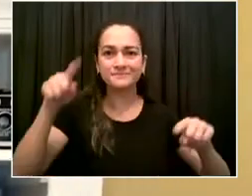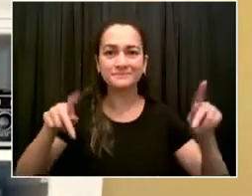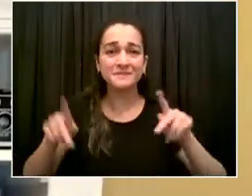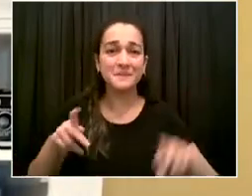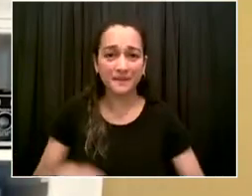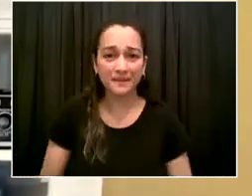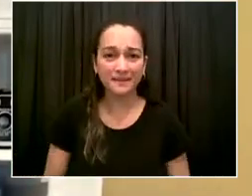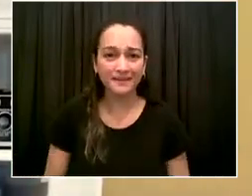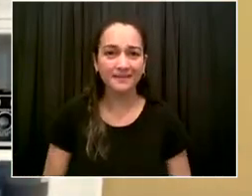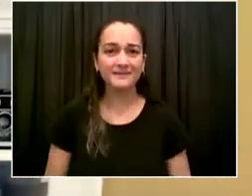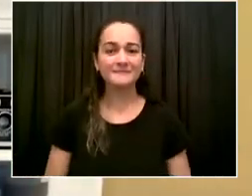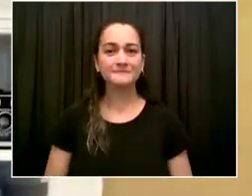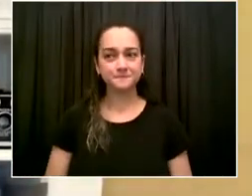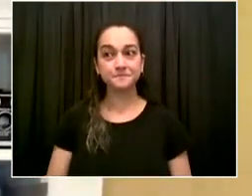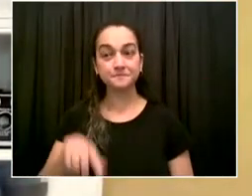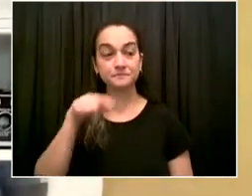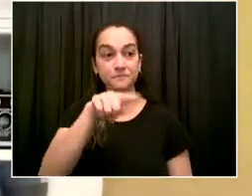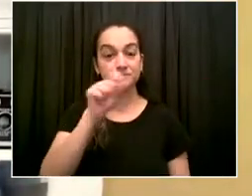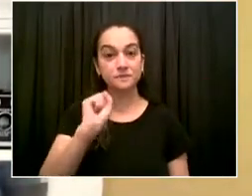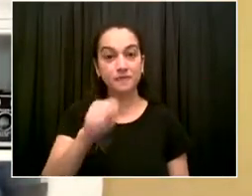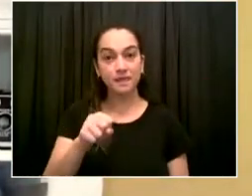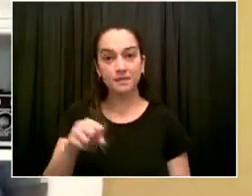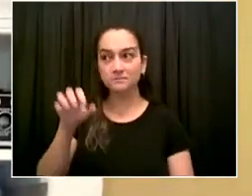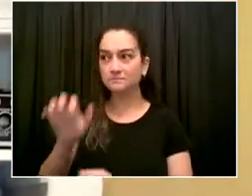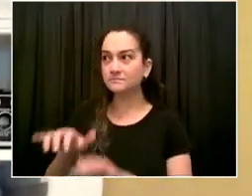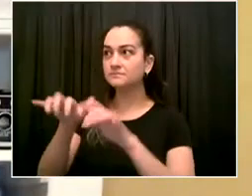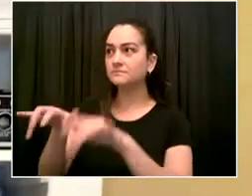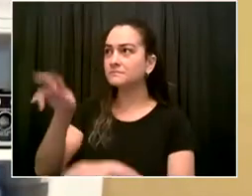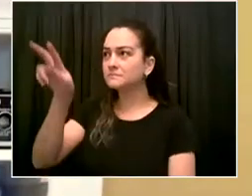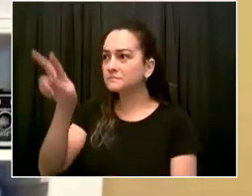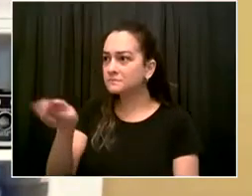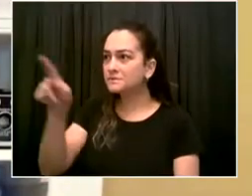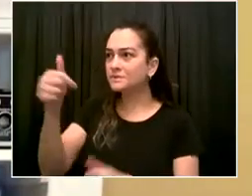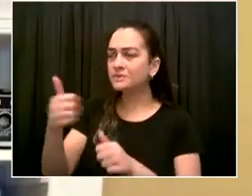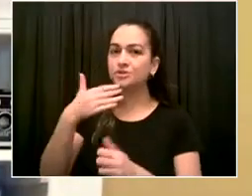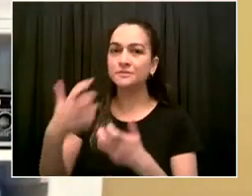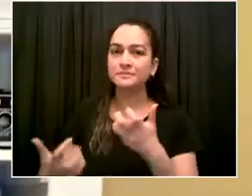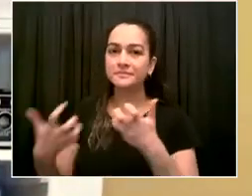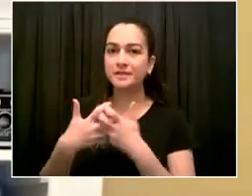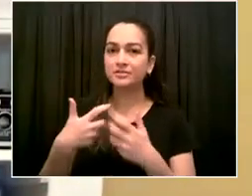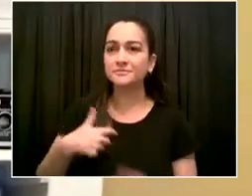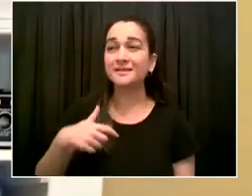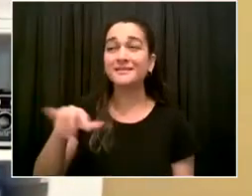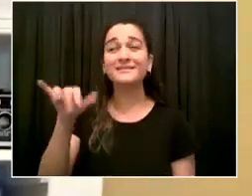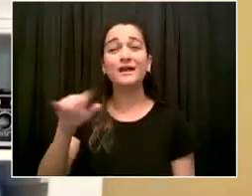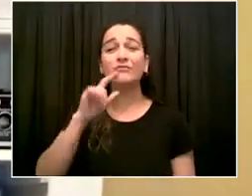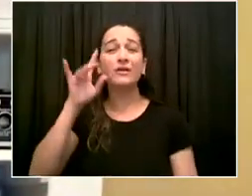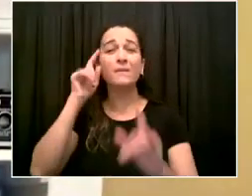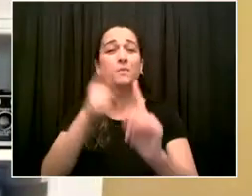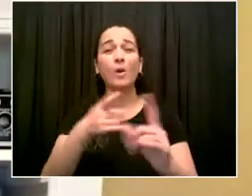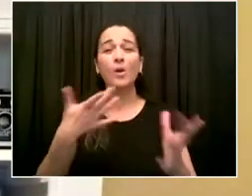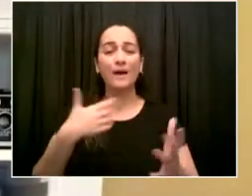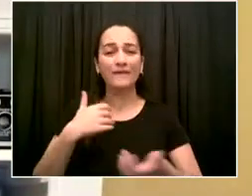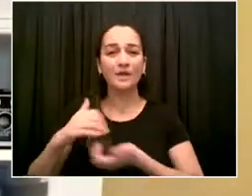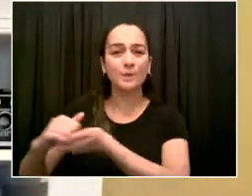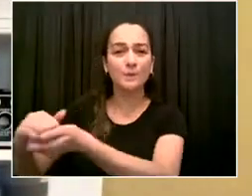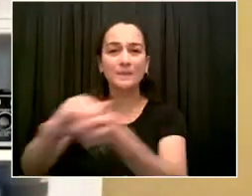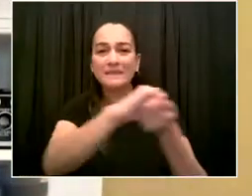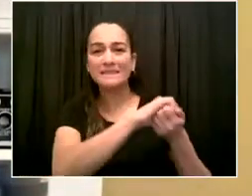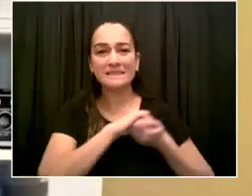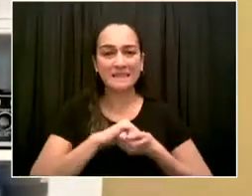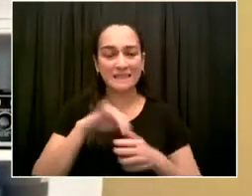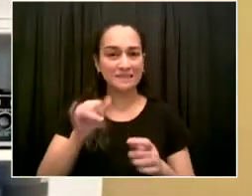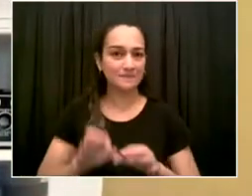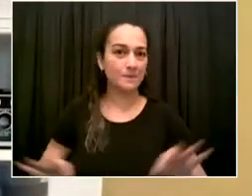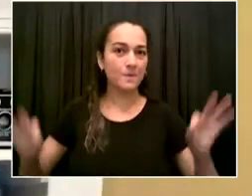So this is that moment in time, and we know that what came out of last year, to your point, was a lot of pain and fear. And what